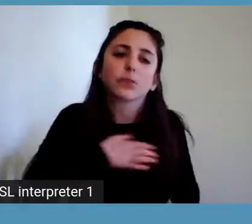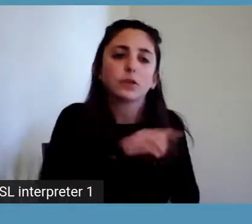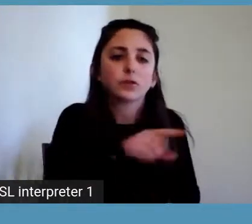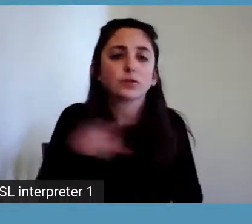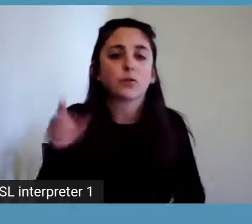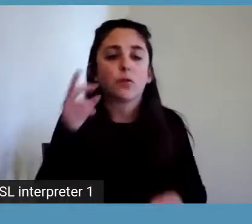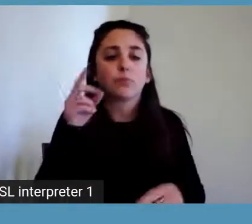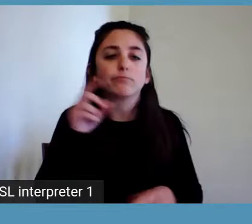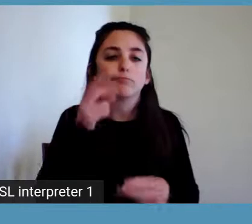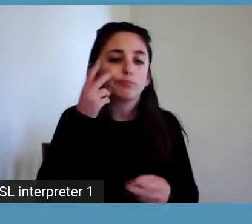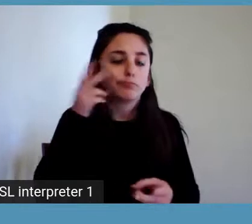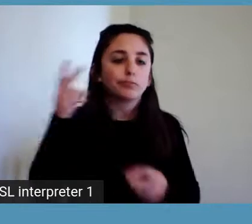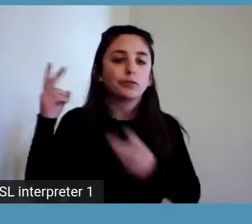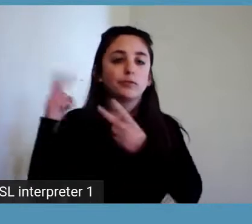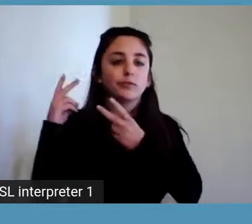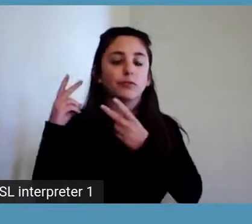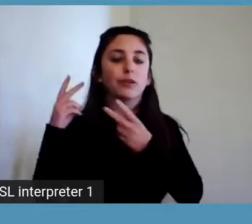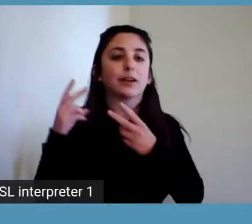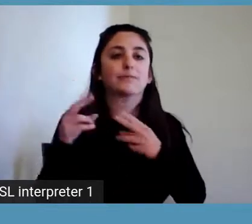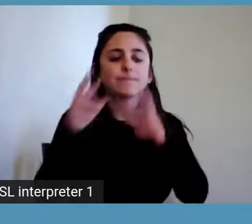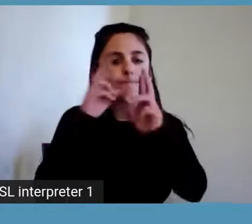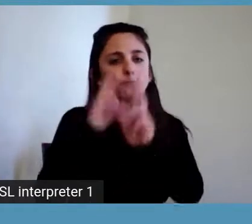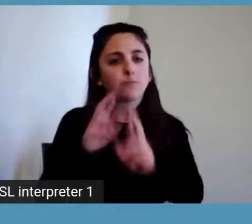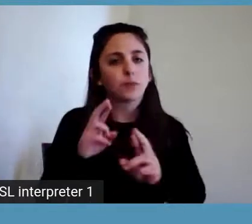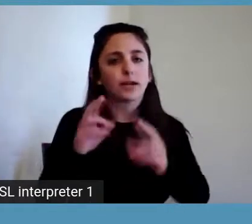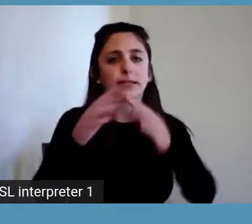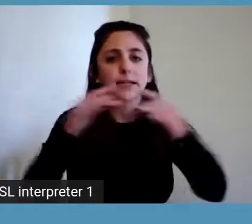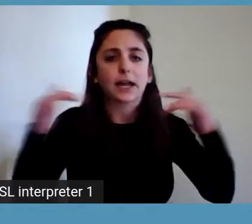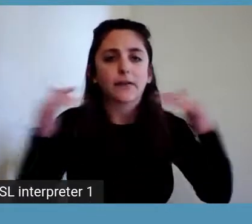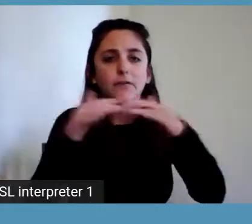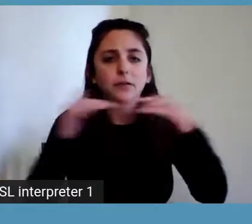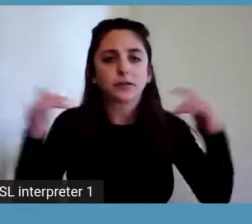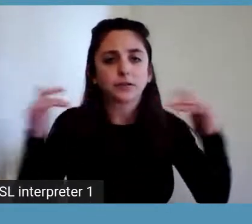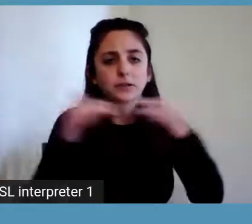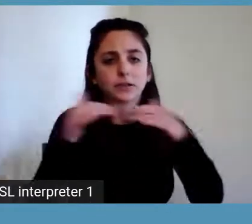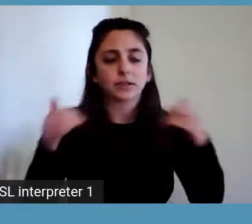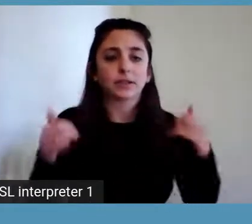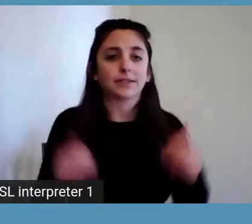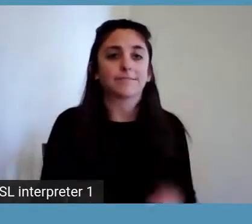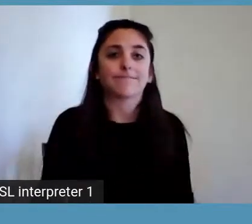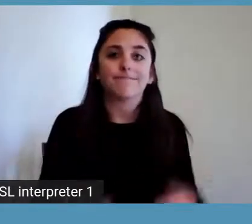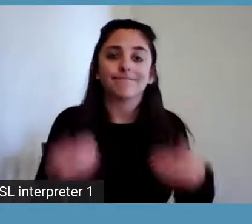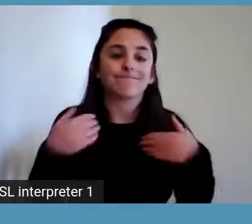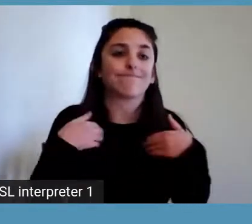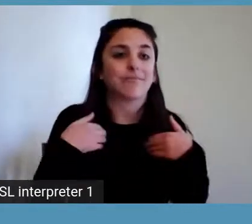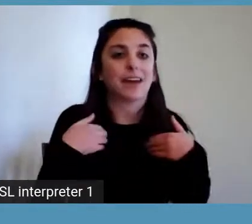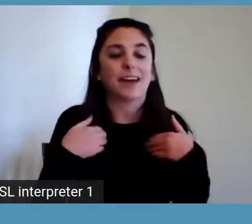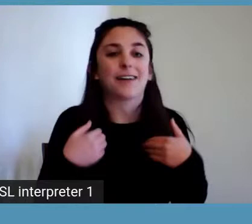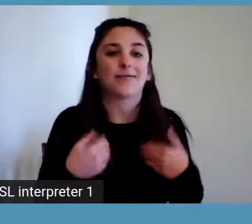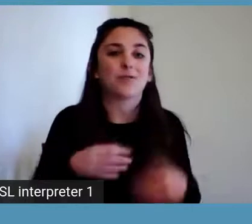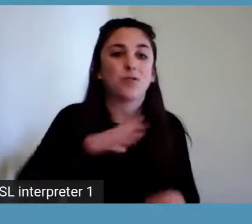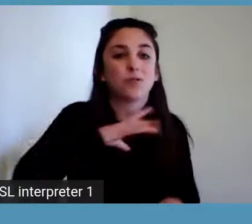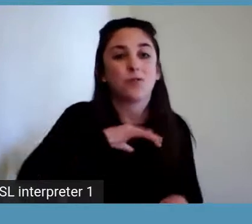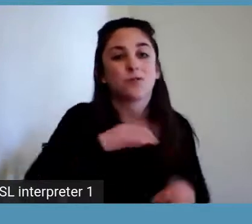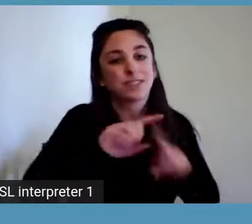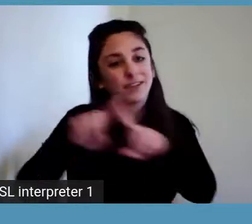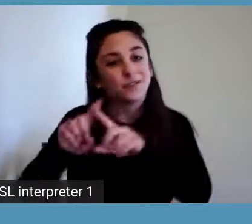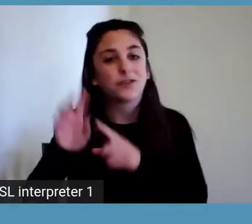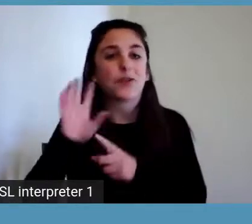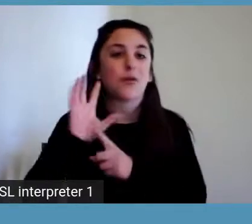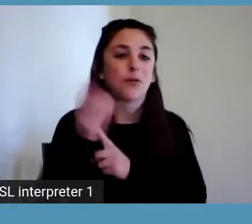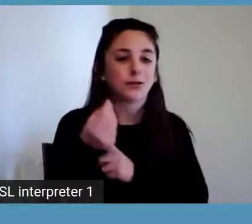and to respect the diversity of cultures and experiences that form the richness of our world and our profession. Thank